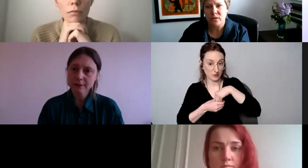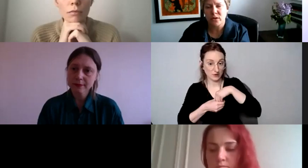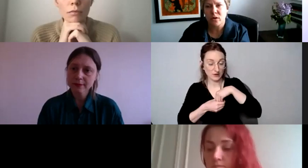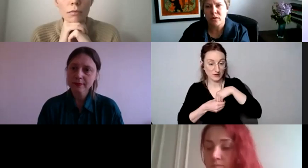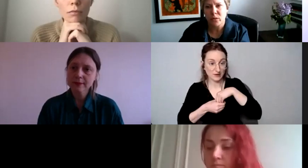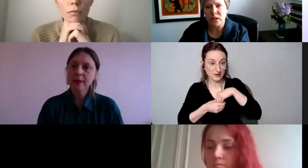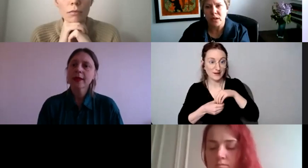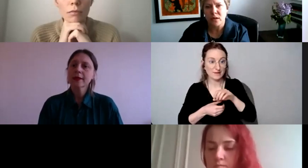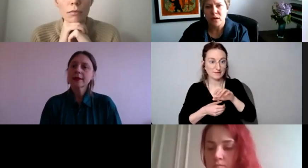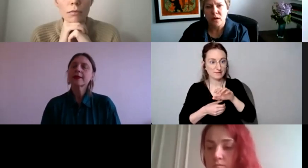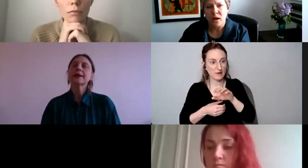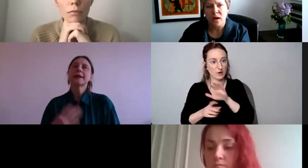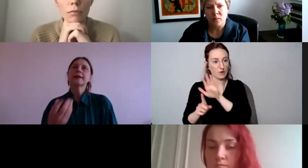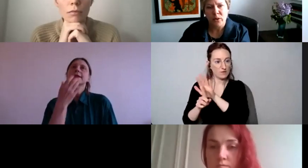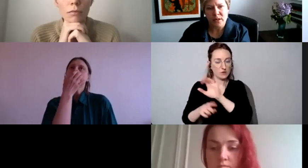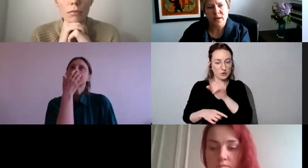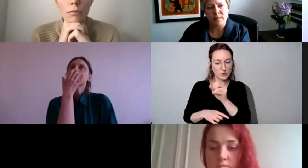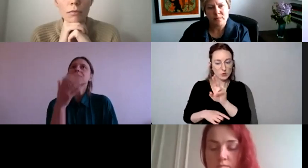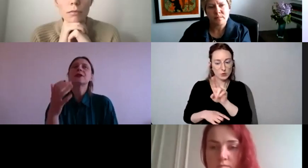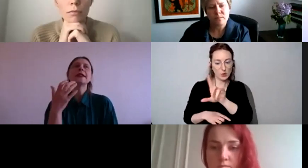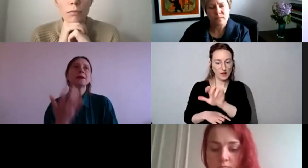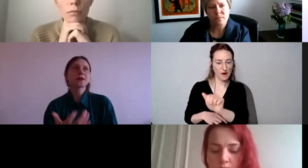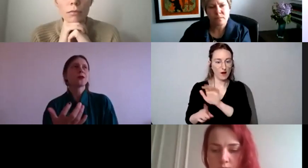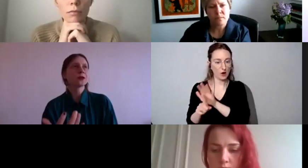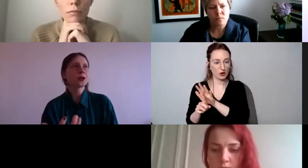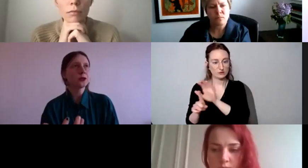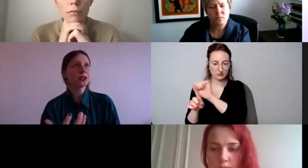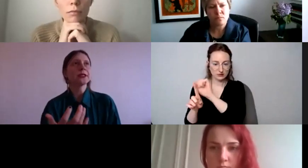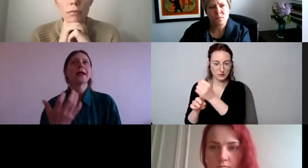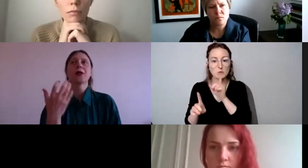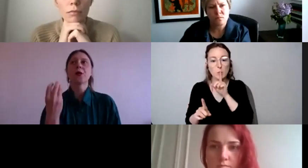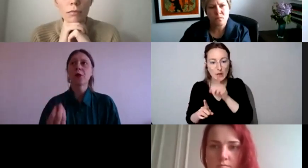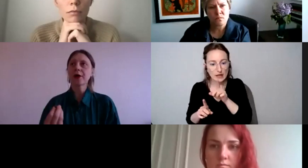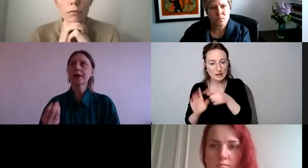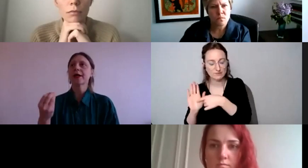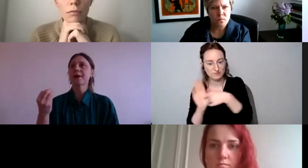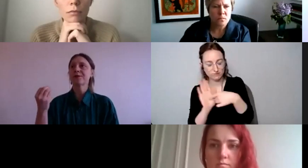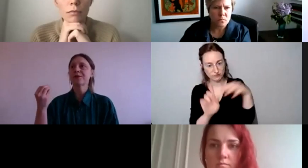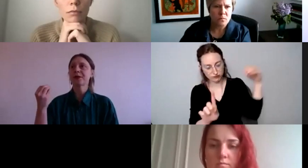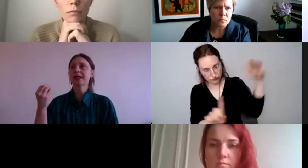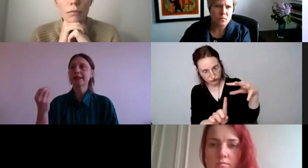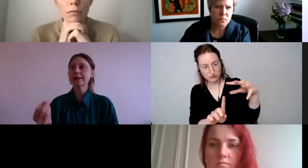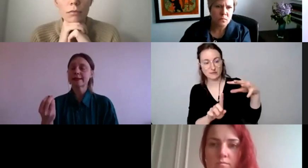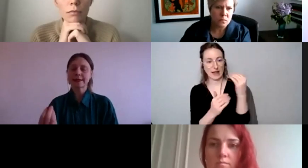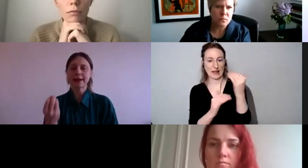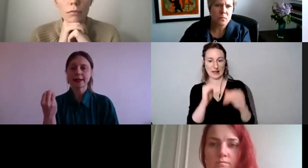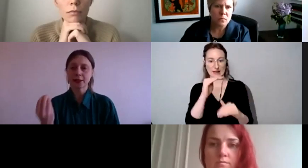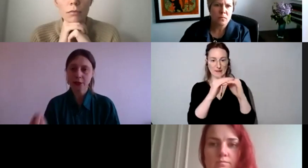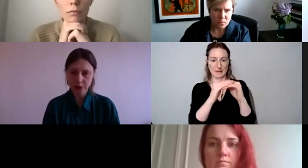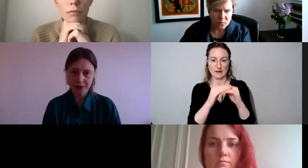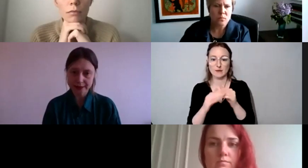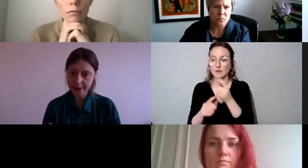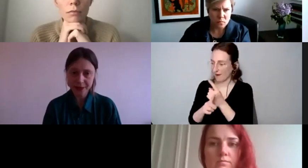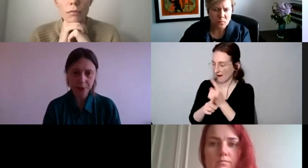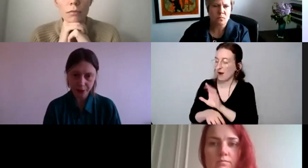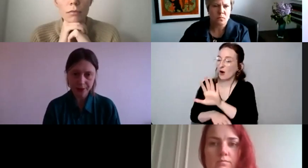Yulia Tsvetkova really brings up. Not only the limits of inclusion, her work is not seen as